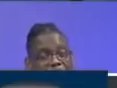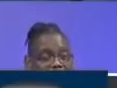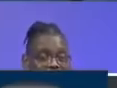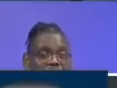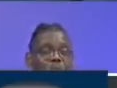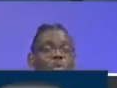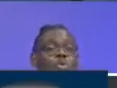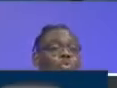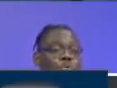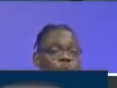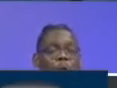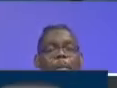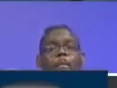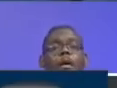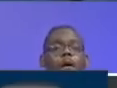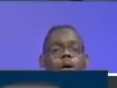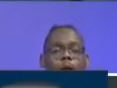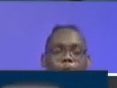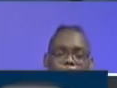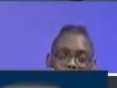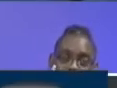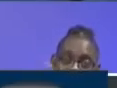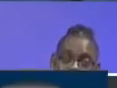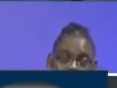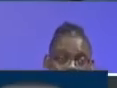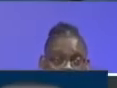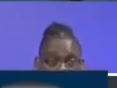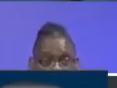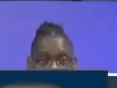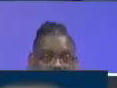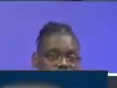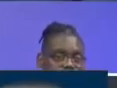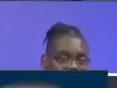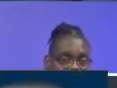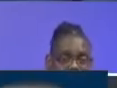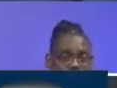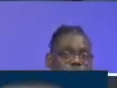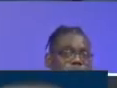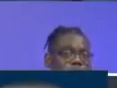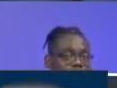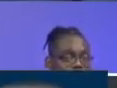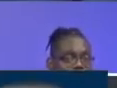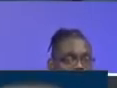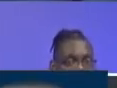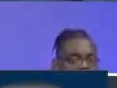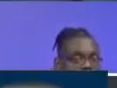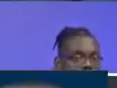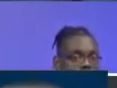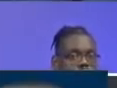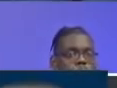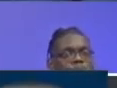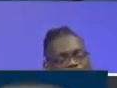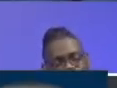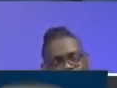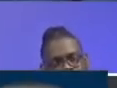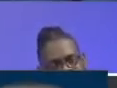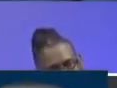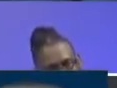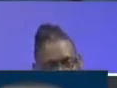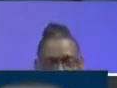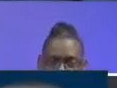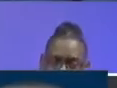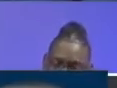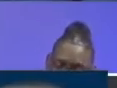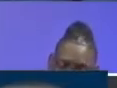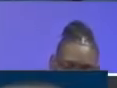to prevent a collapse of the healthcare system is to get vaccinated. So let's talk the